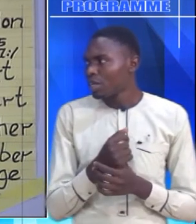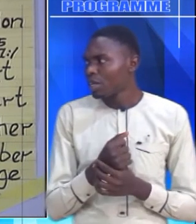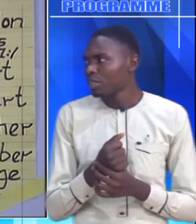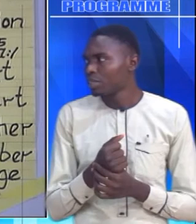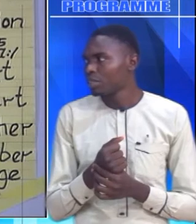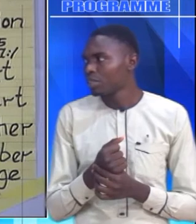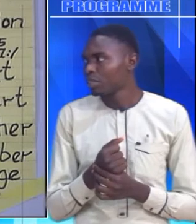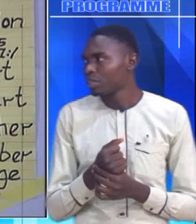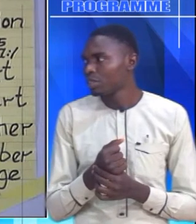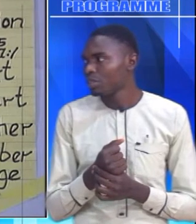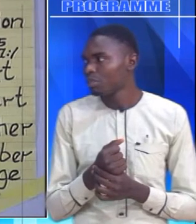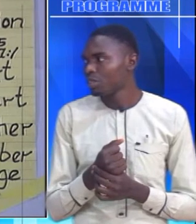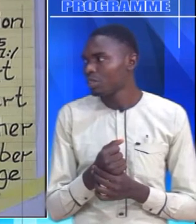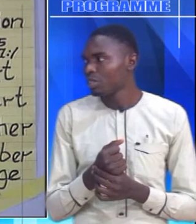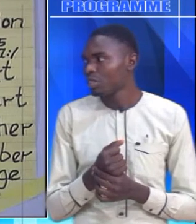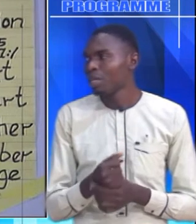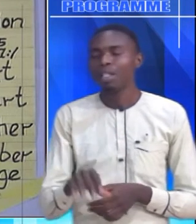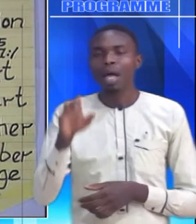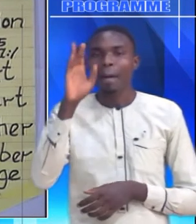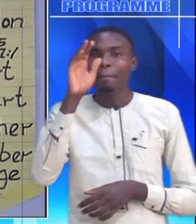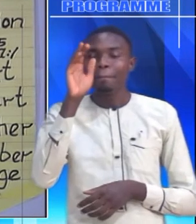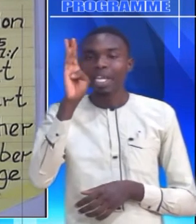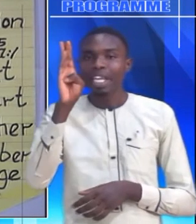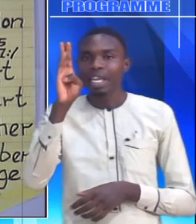A, B-A-T, bat.